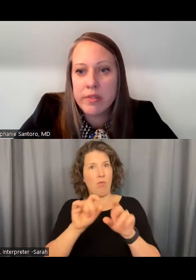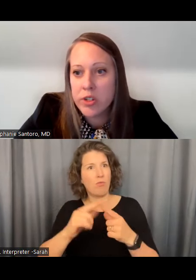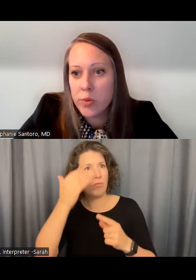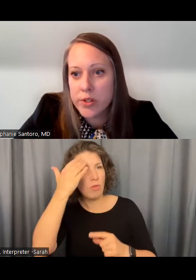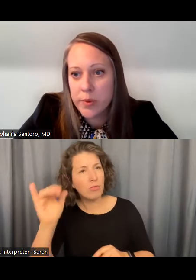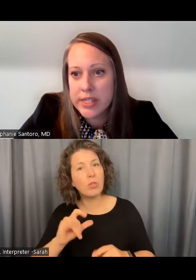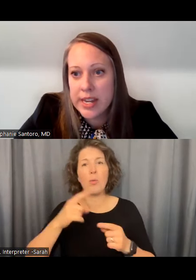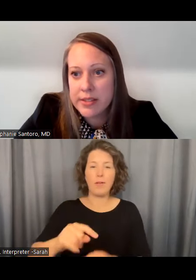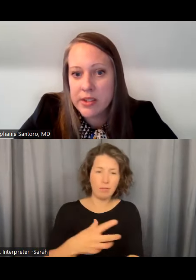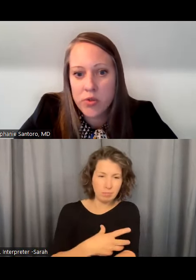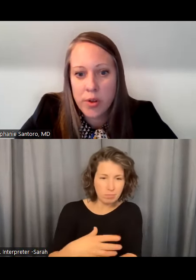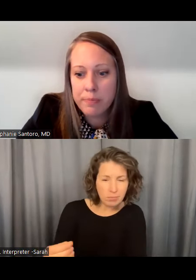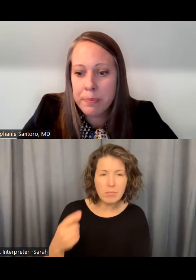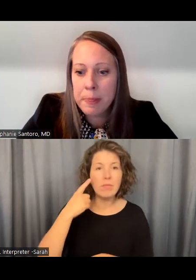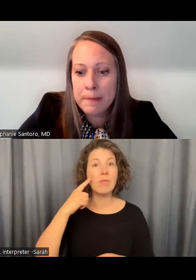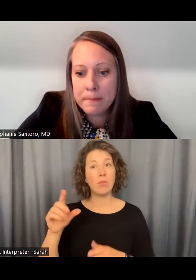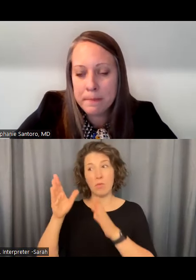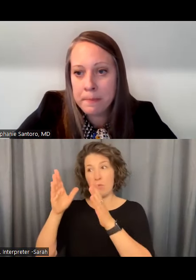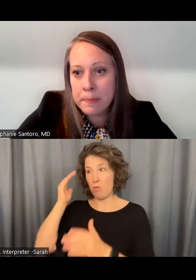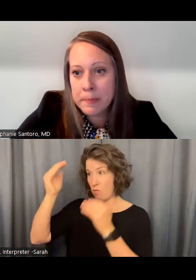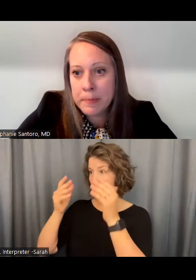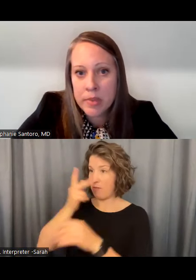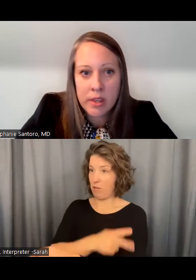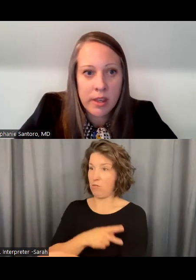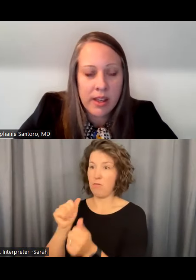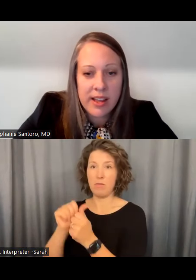for individuals with Down syndrome.